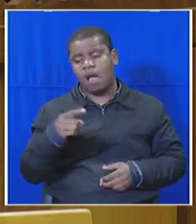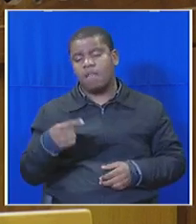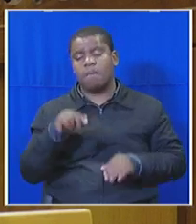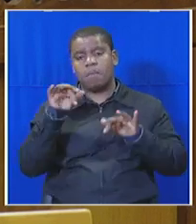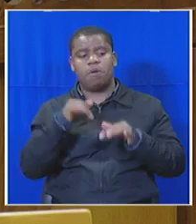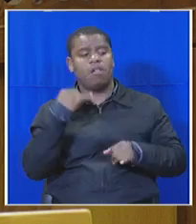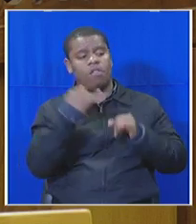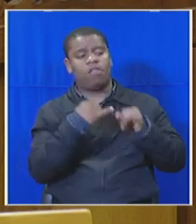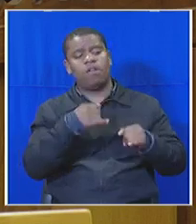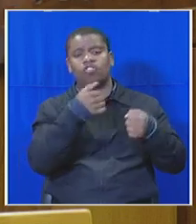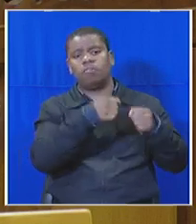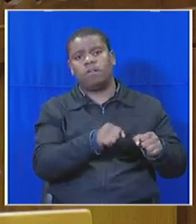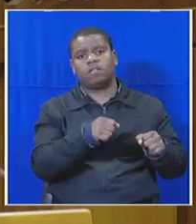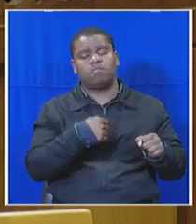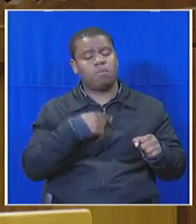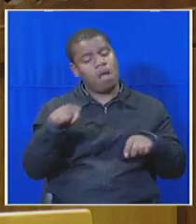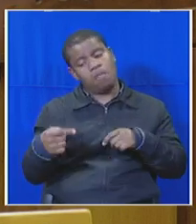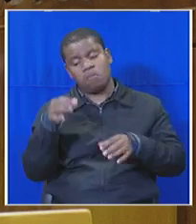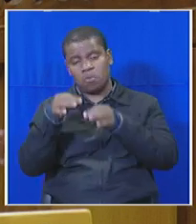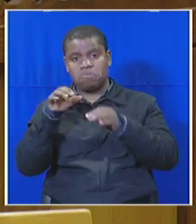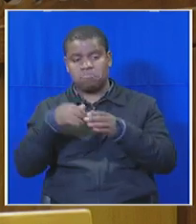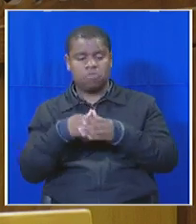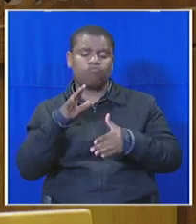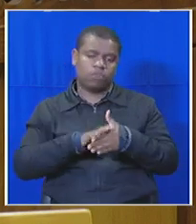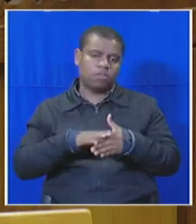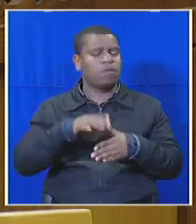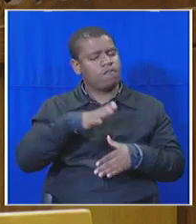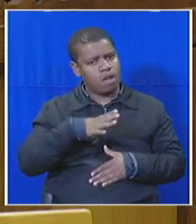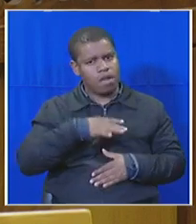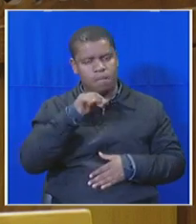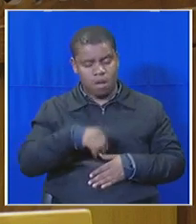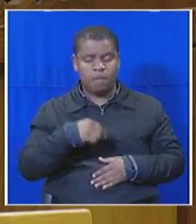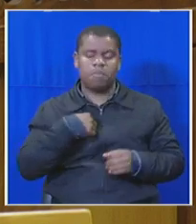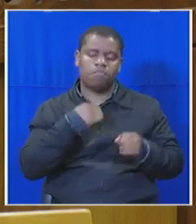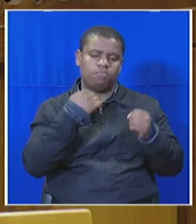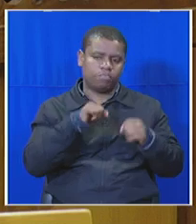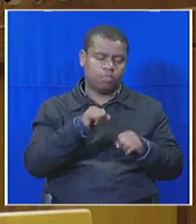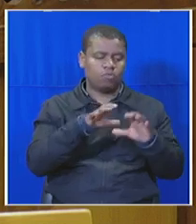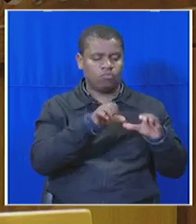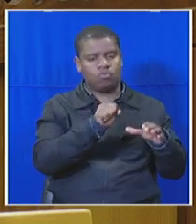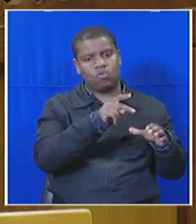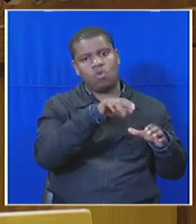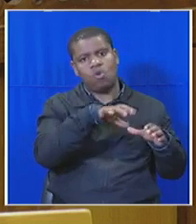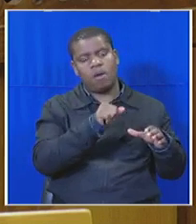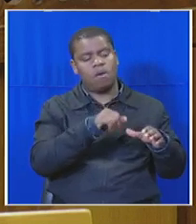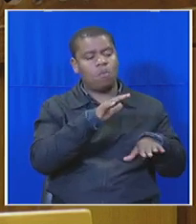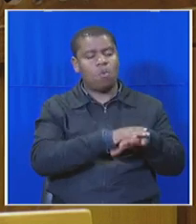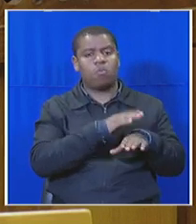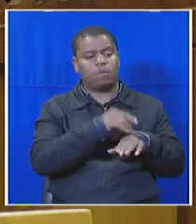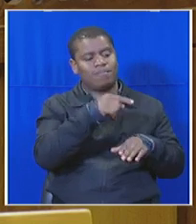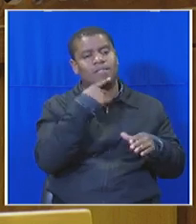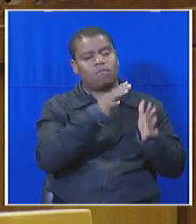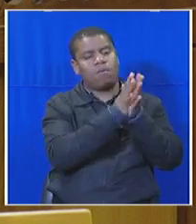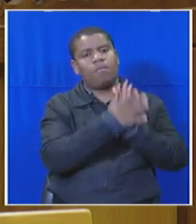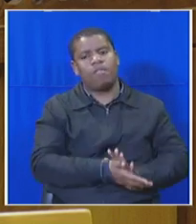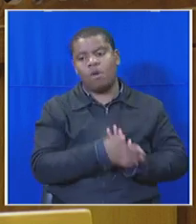like the chairperson for whatever political reasons, that is fine. But I refuse for SCOPA to be painted with a brush which makes